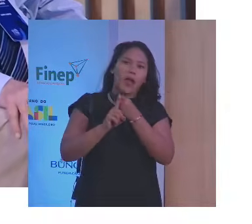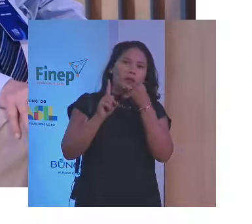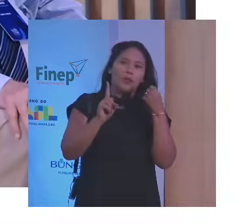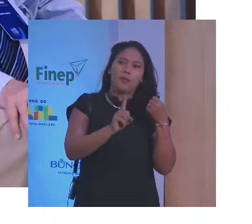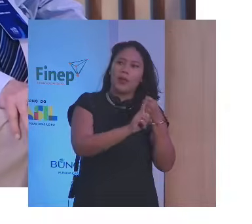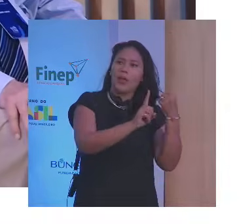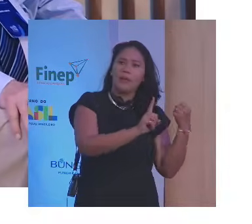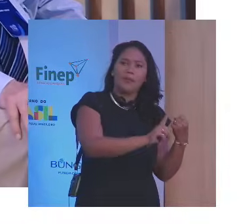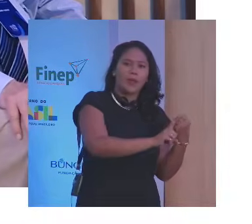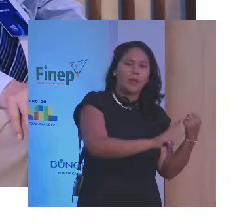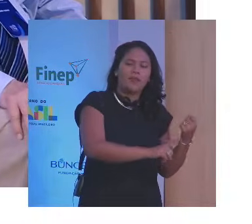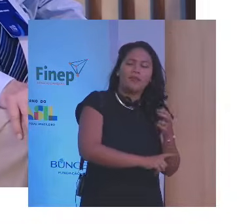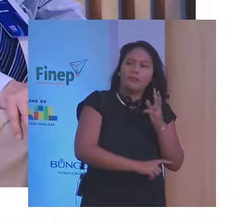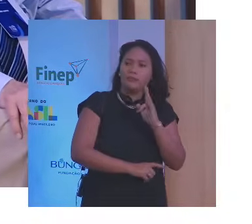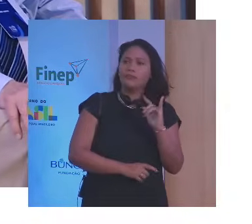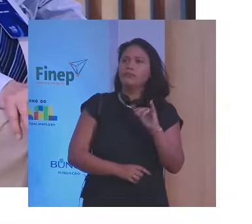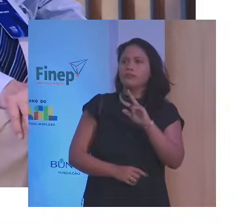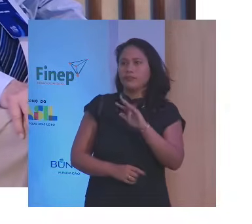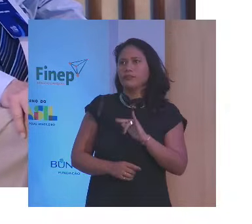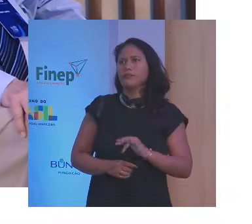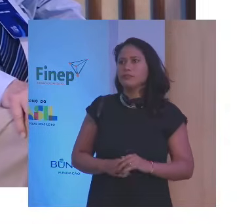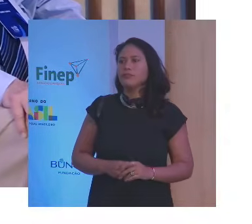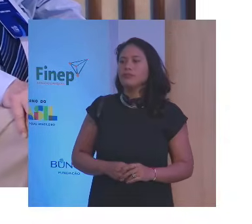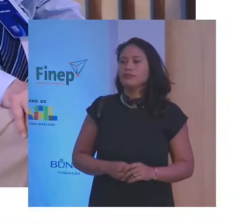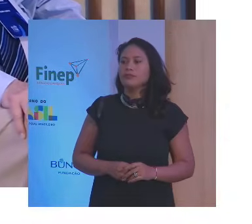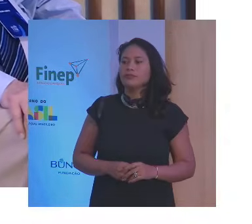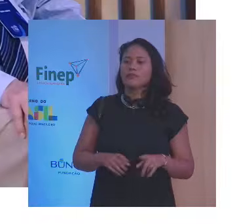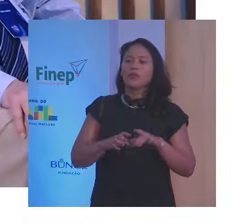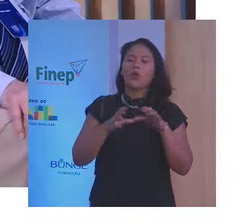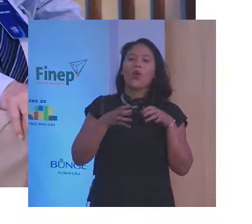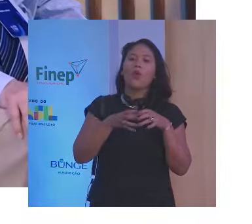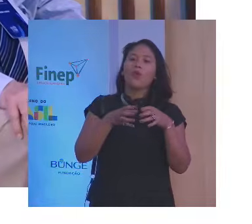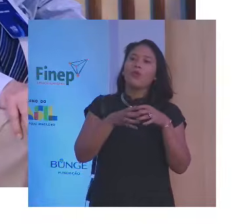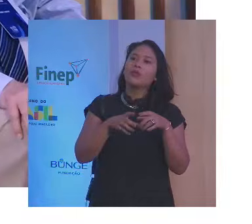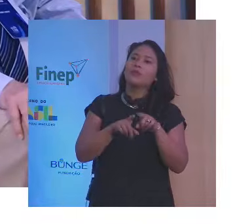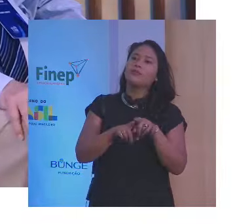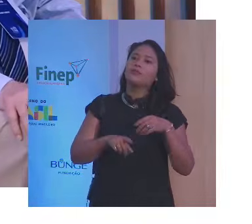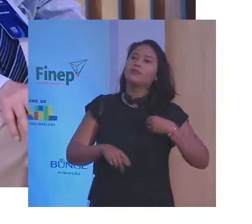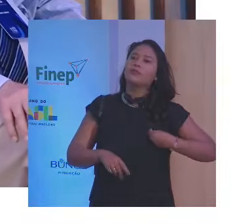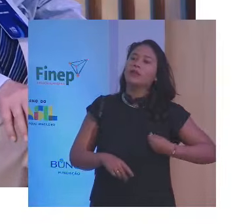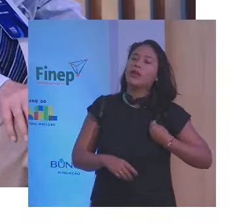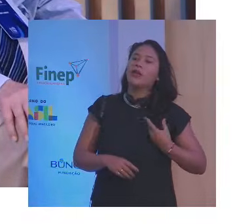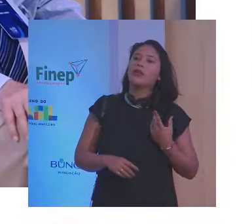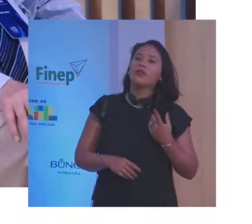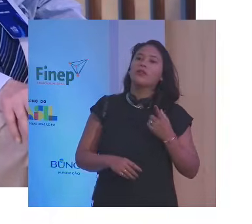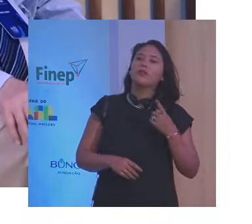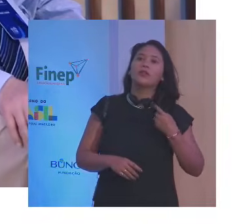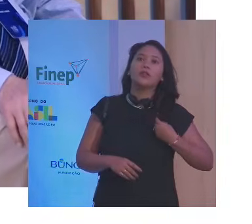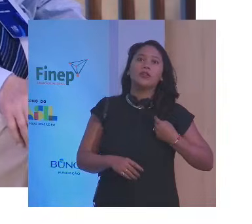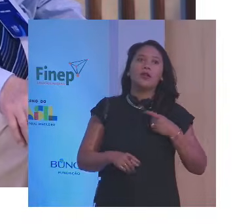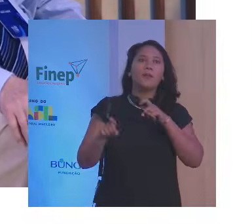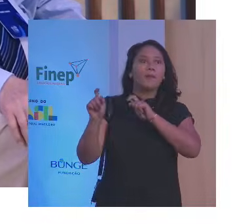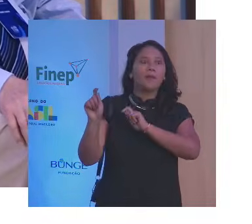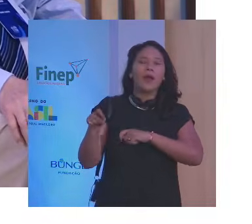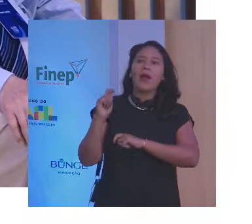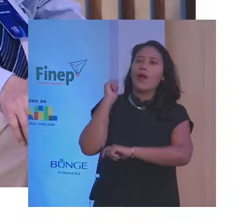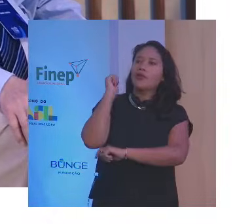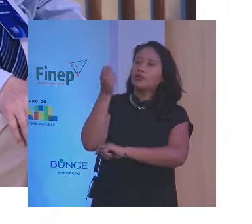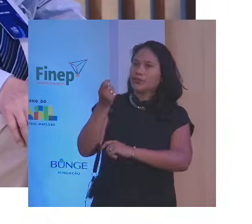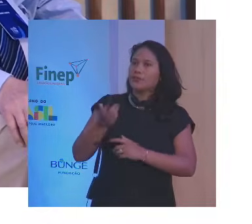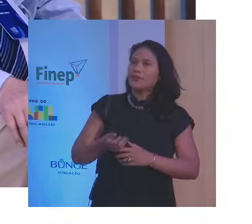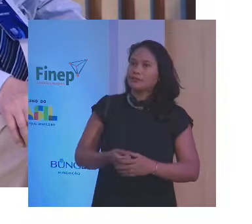impacto nos recifes mesofóticos, nas comunidades que vivem da pesca na região e etc.